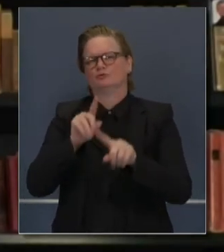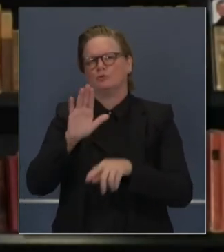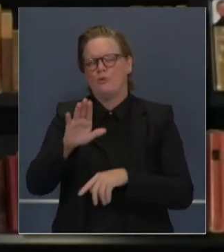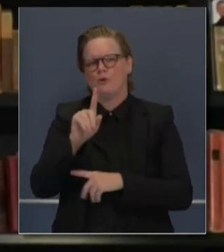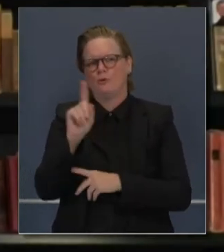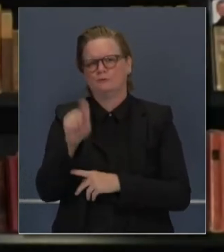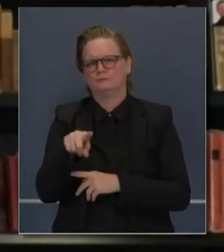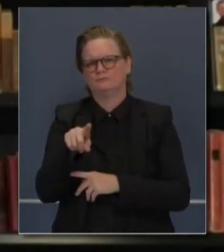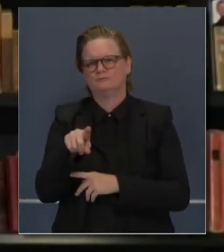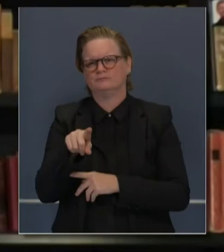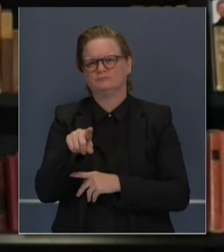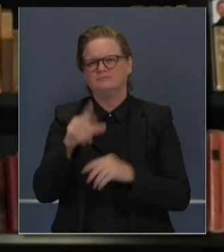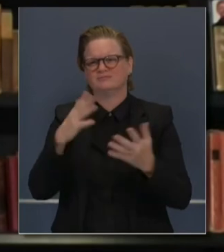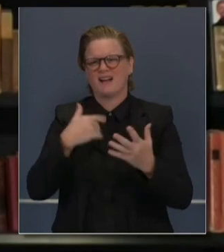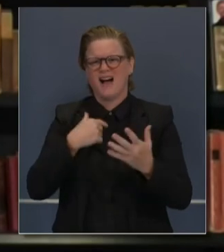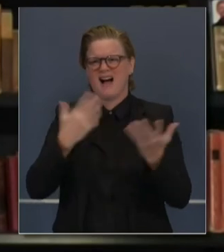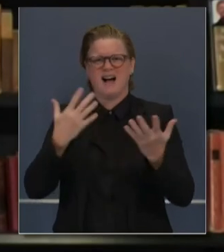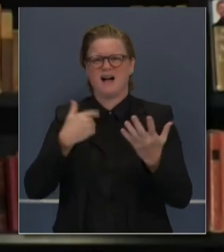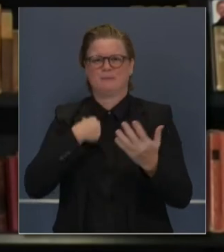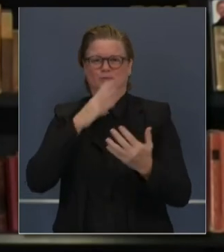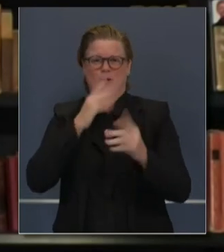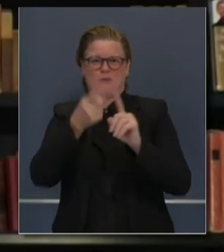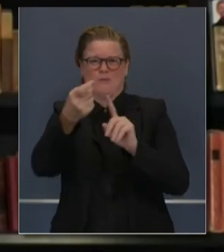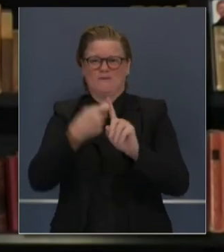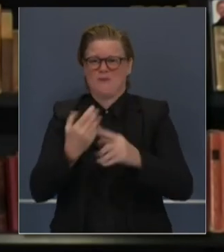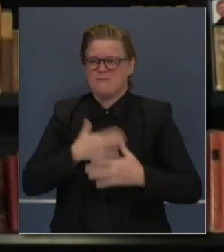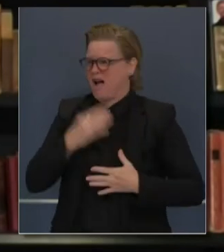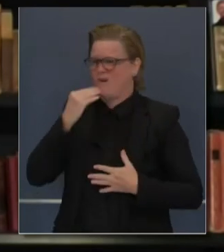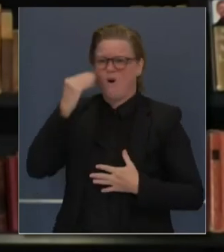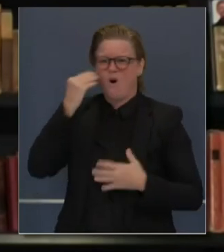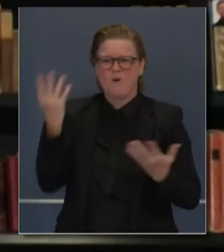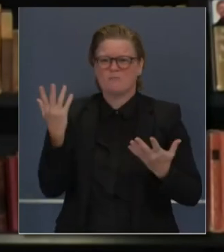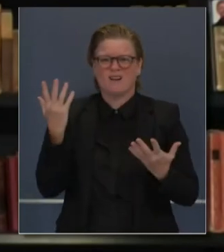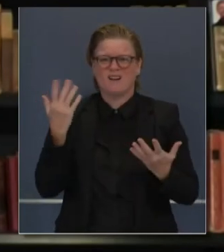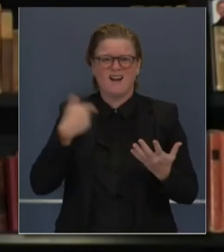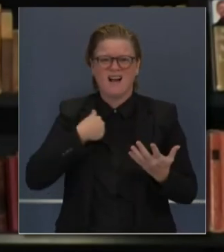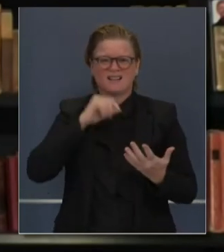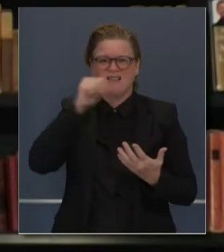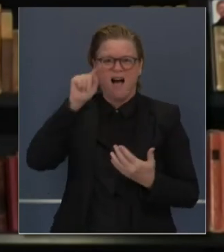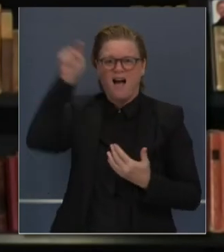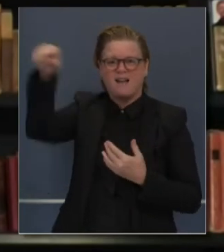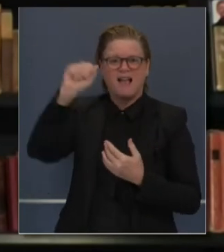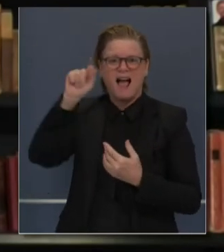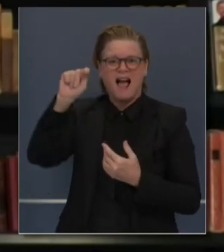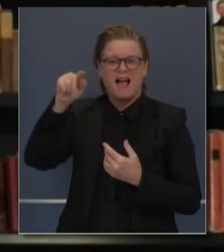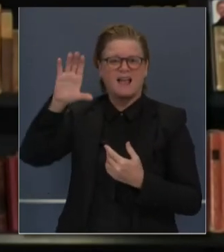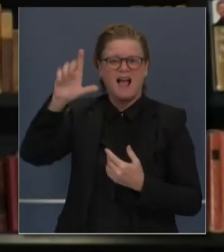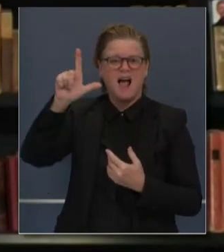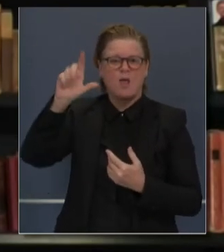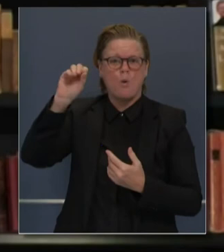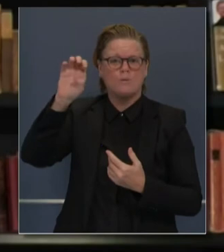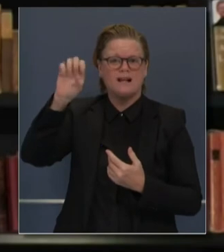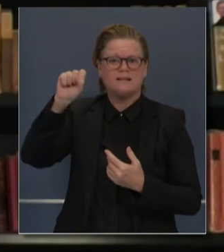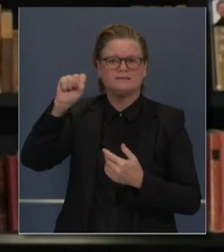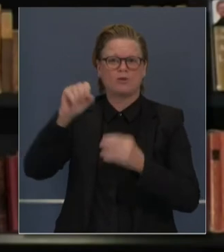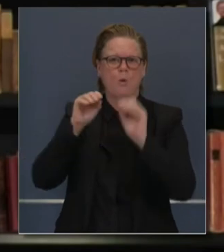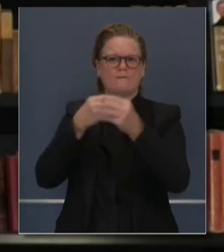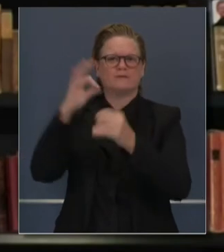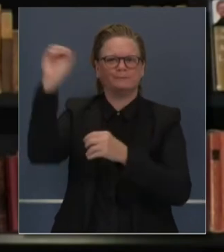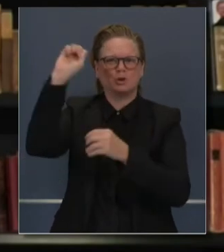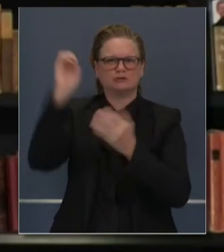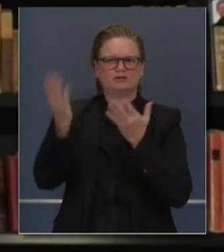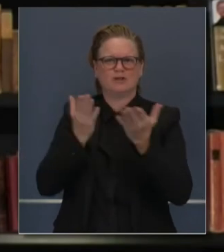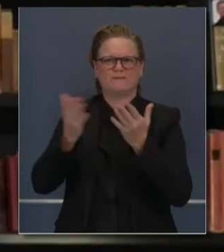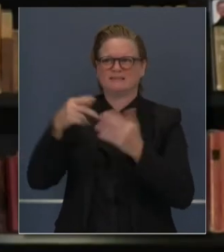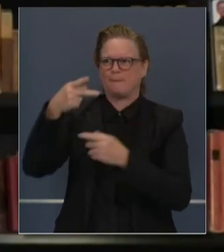my home and not our state operations center, which is typical. But let me back up a little bit. Last week, and I encourage